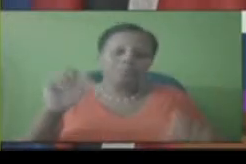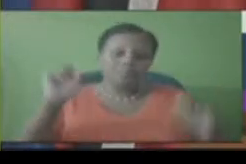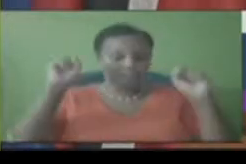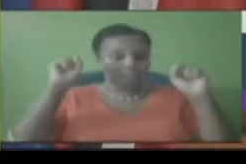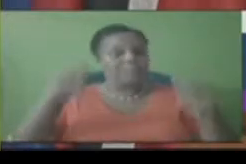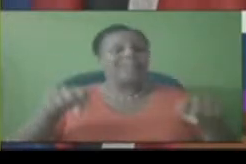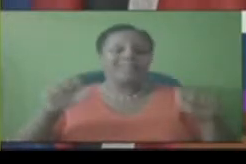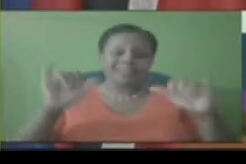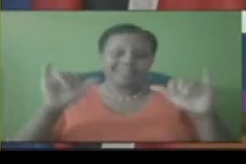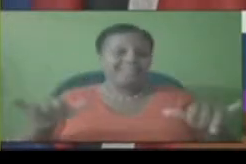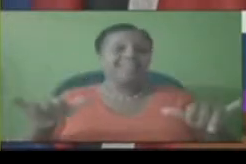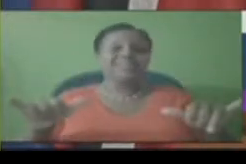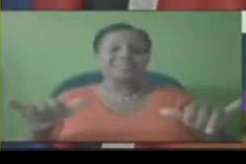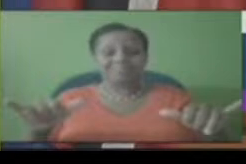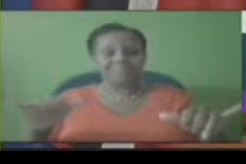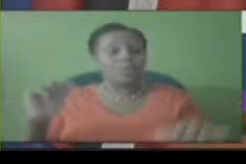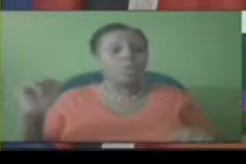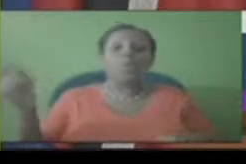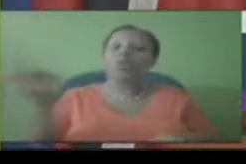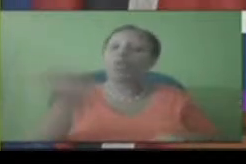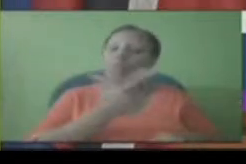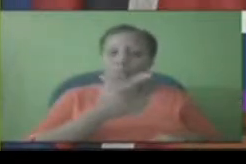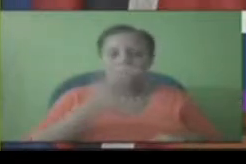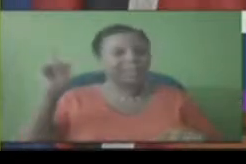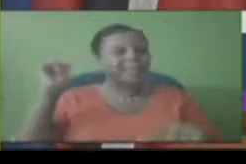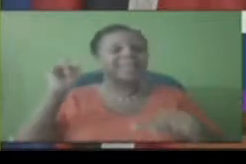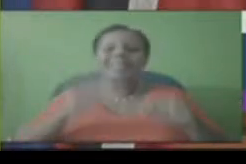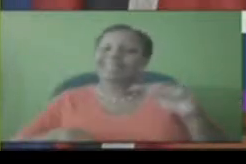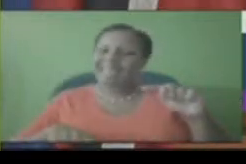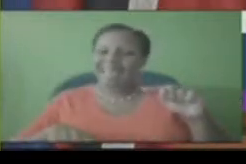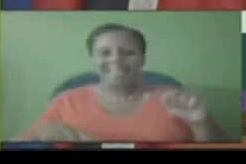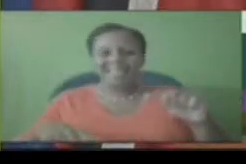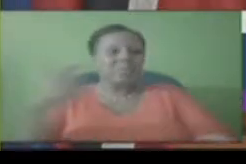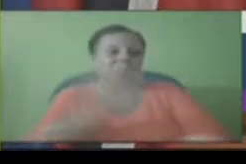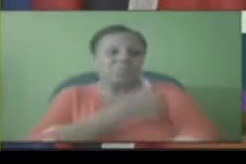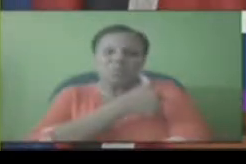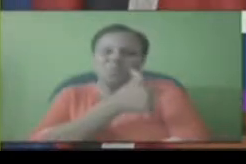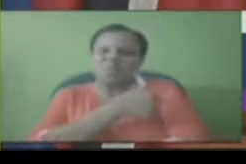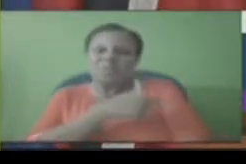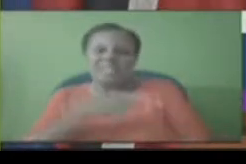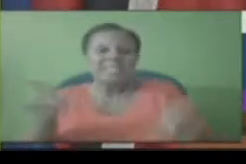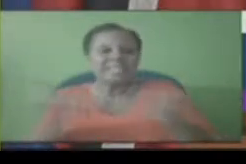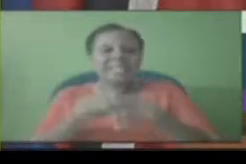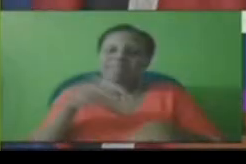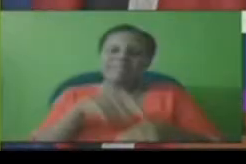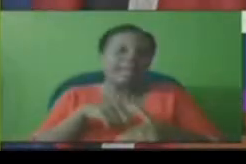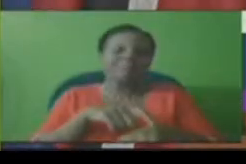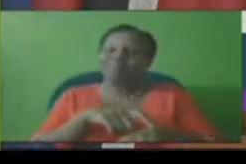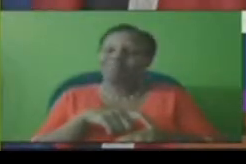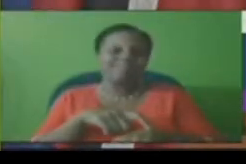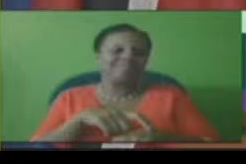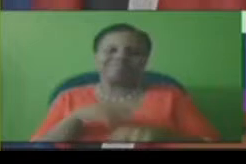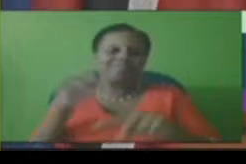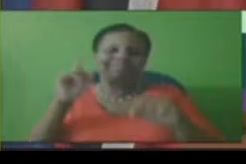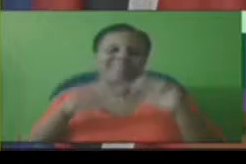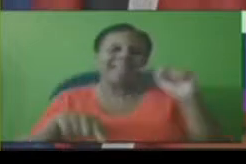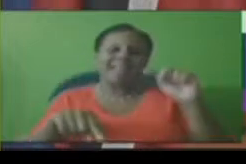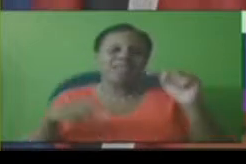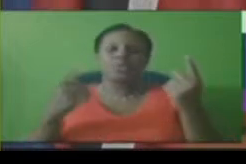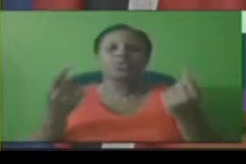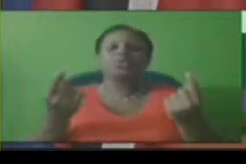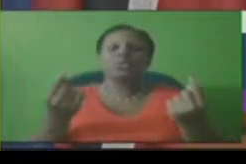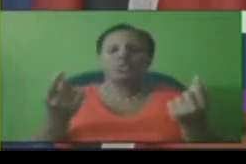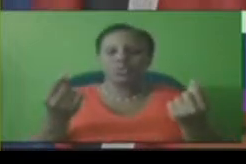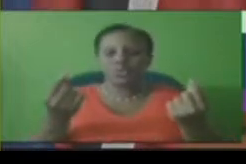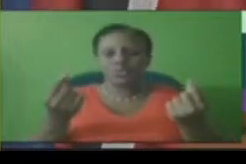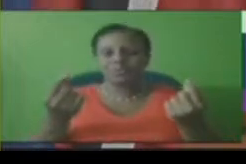still not vaccinated. So therefore, what do we go to? The foundation.